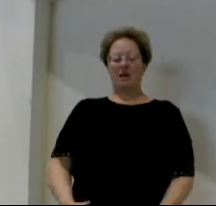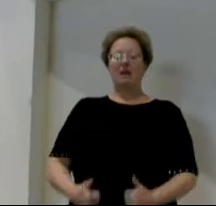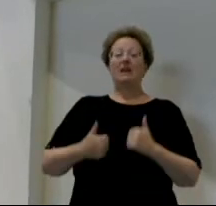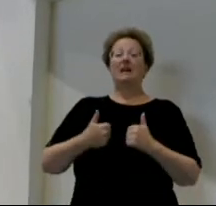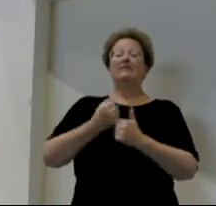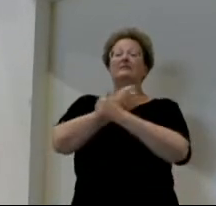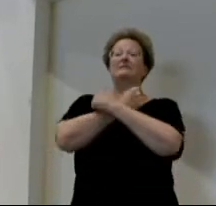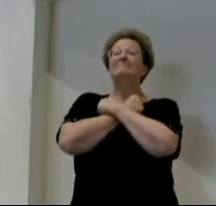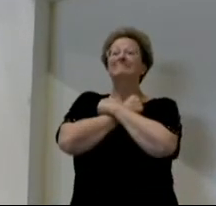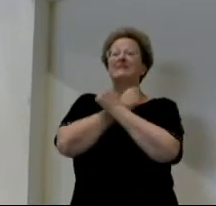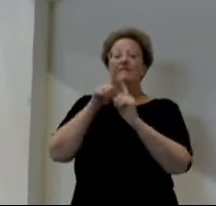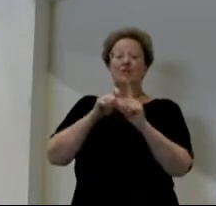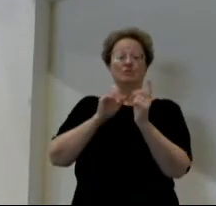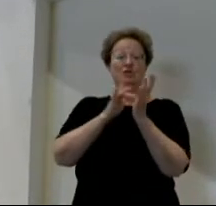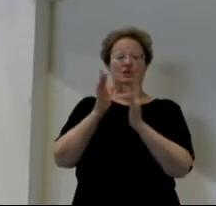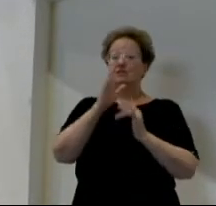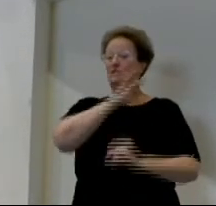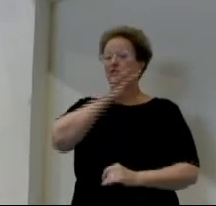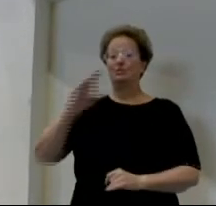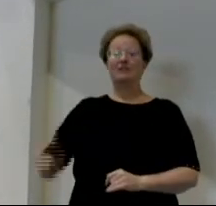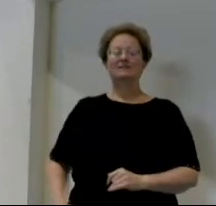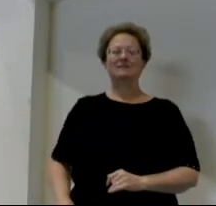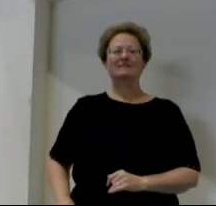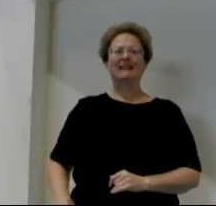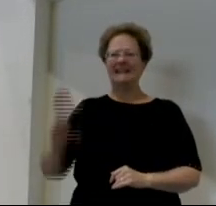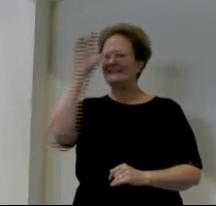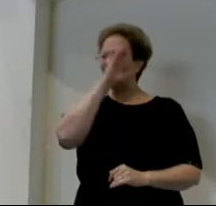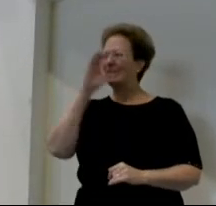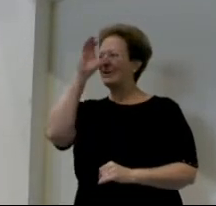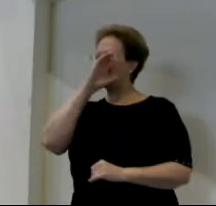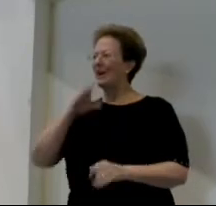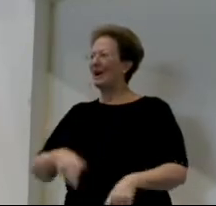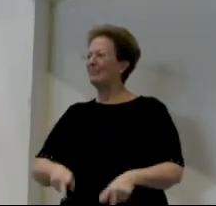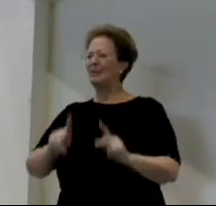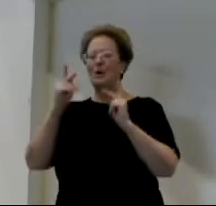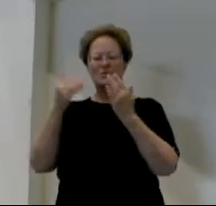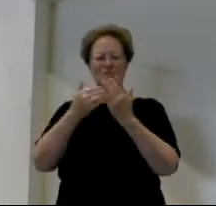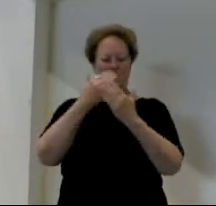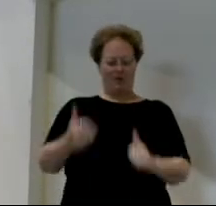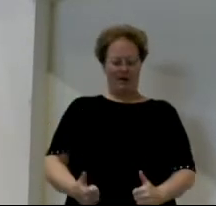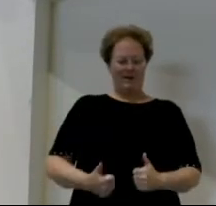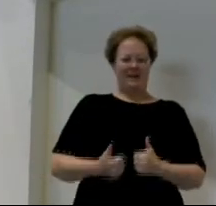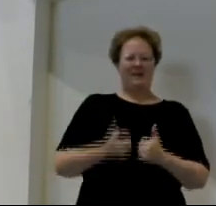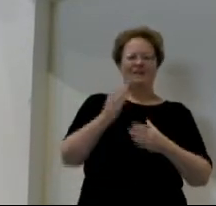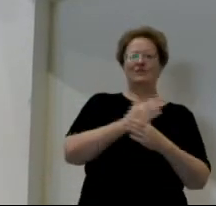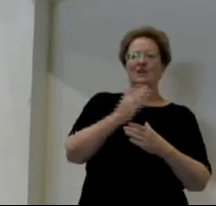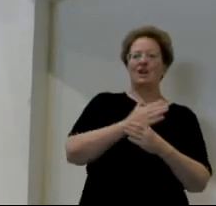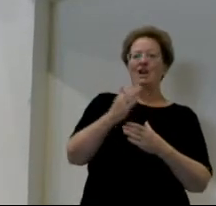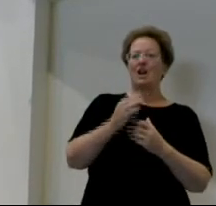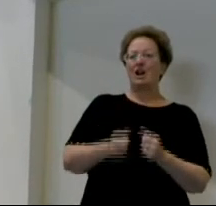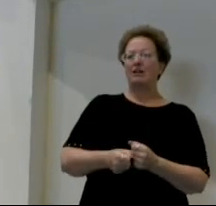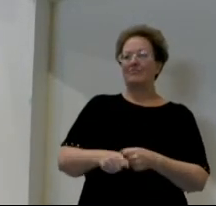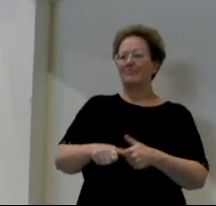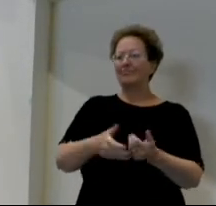Jesus Christ. And we dare not miss out on the opportunity of living the new life that has been handed to us in baptism.